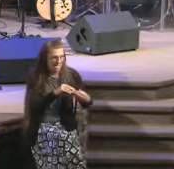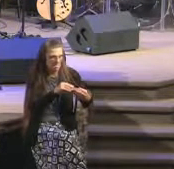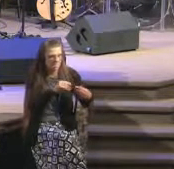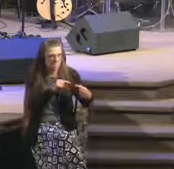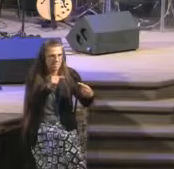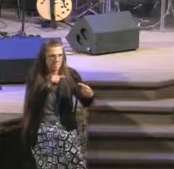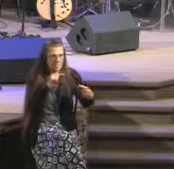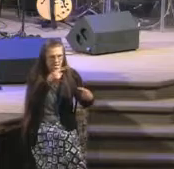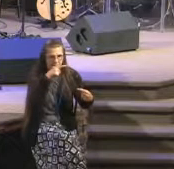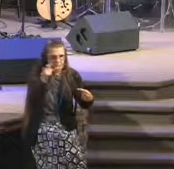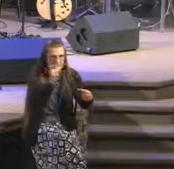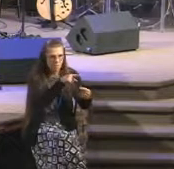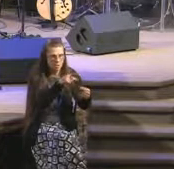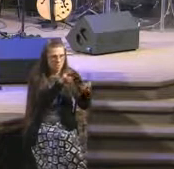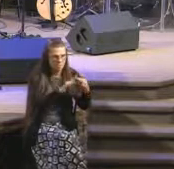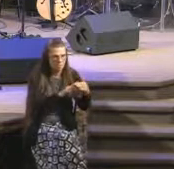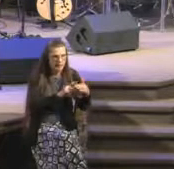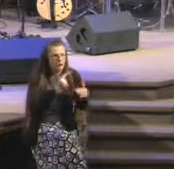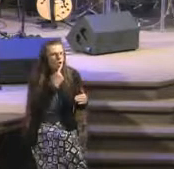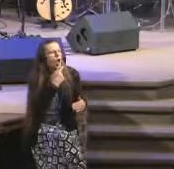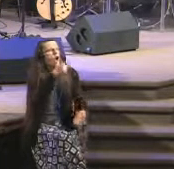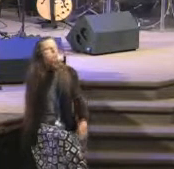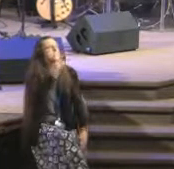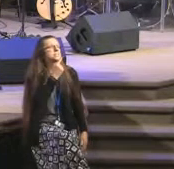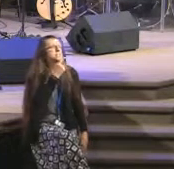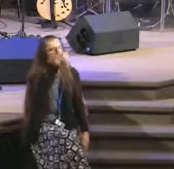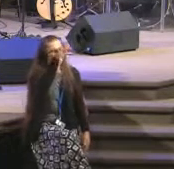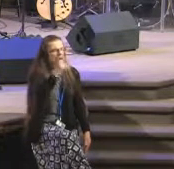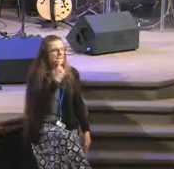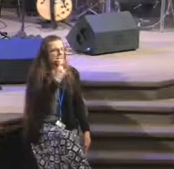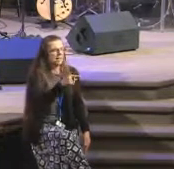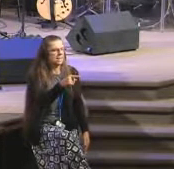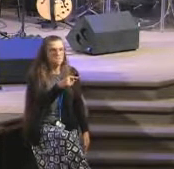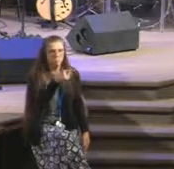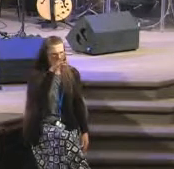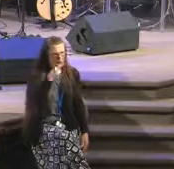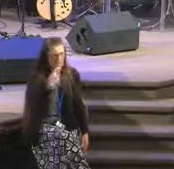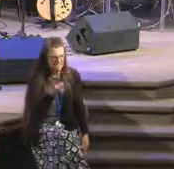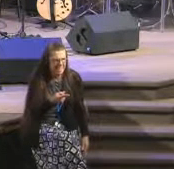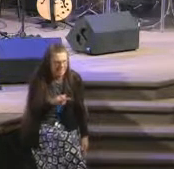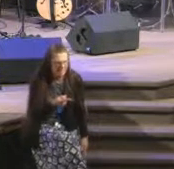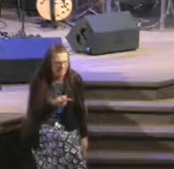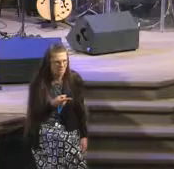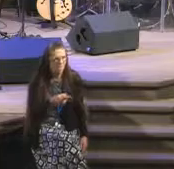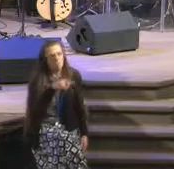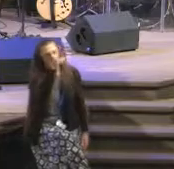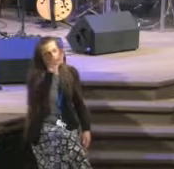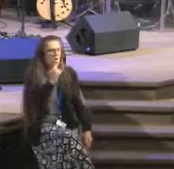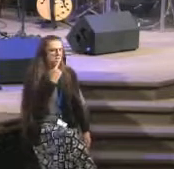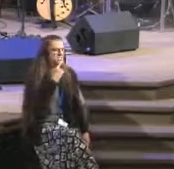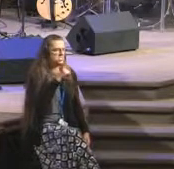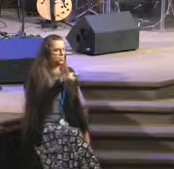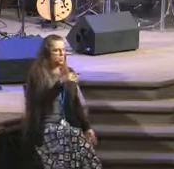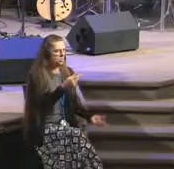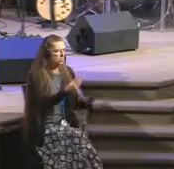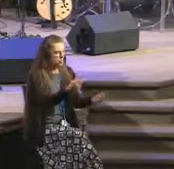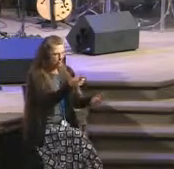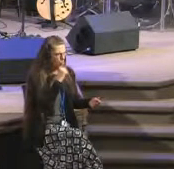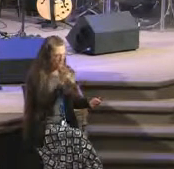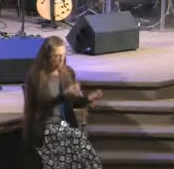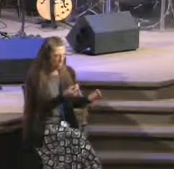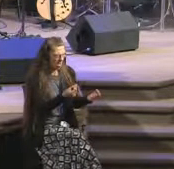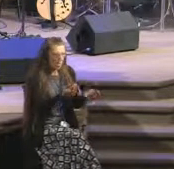God said this, and God didn't say a word. God told you to do this thing and you didn't do it.